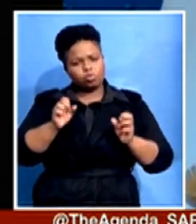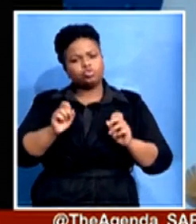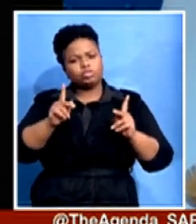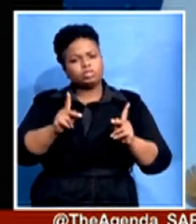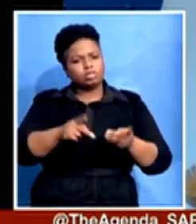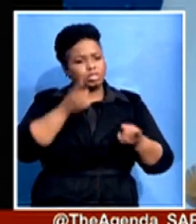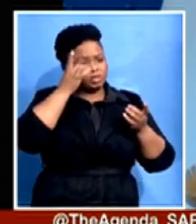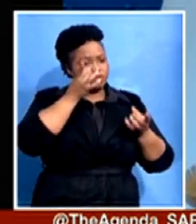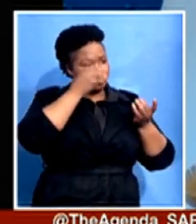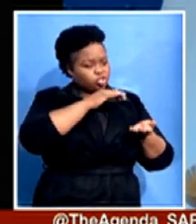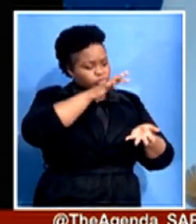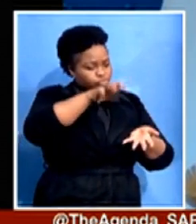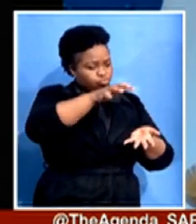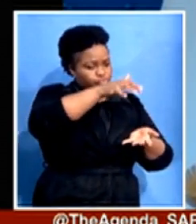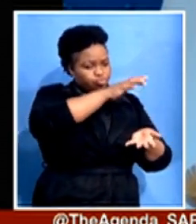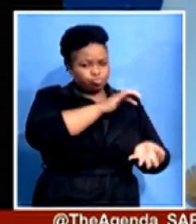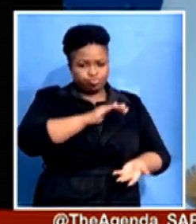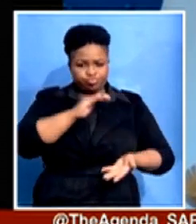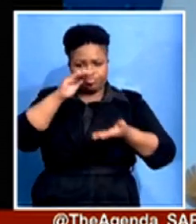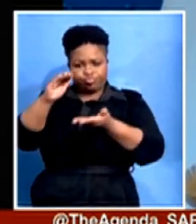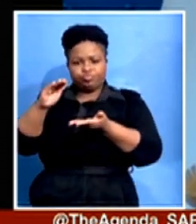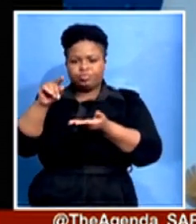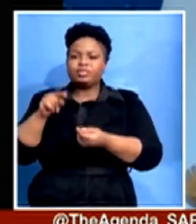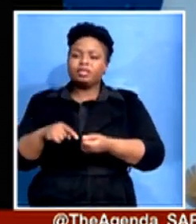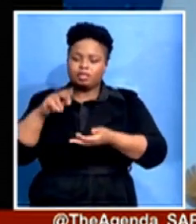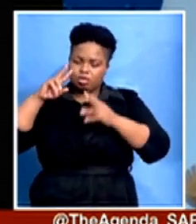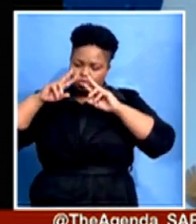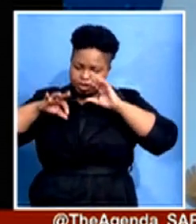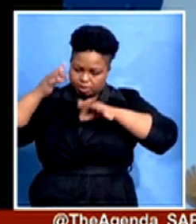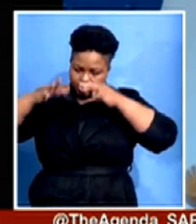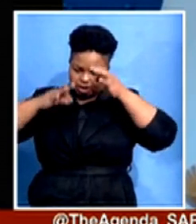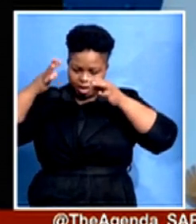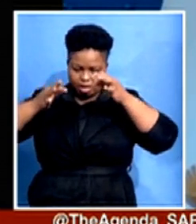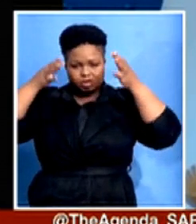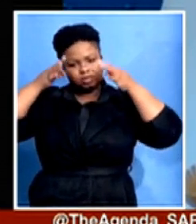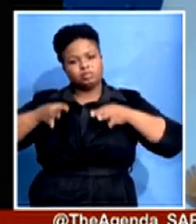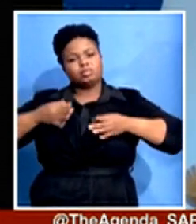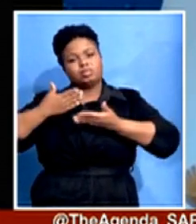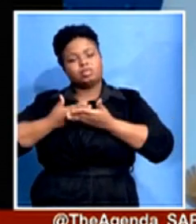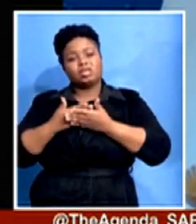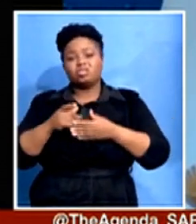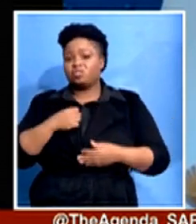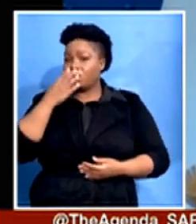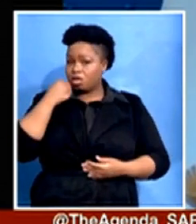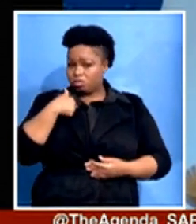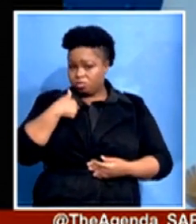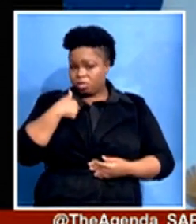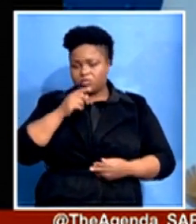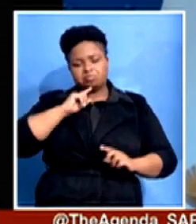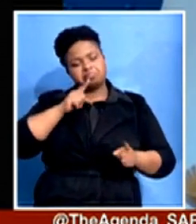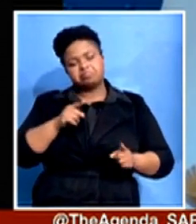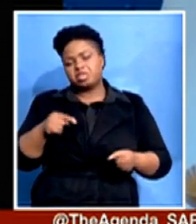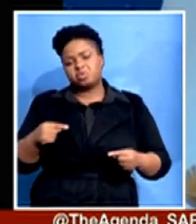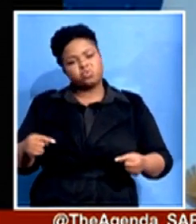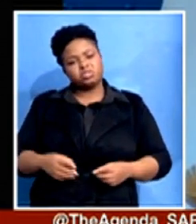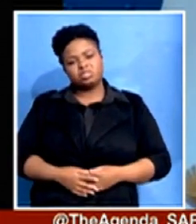used in decision making. Now, if that's what you're asking, I'm not able to answer that question because as a department, we don't